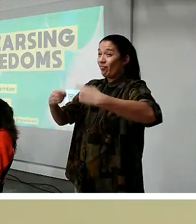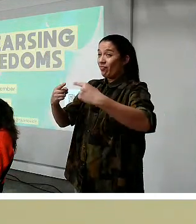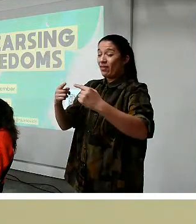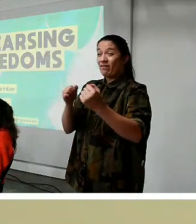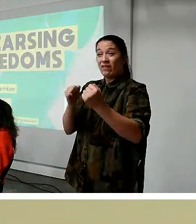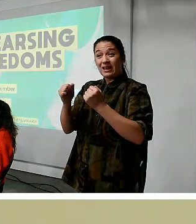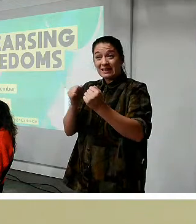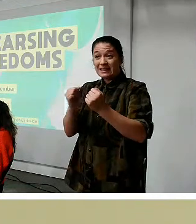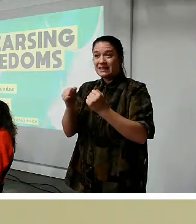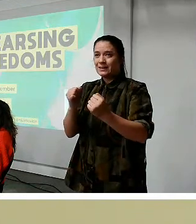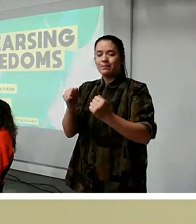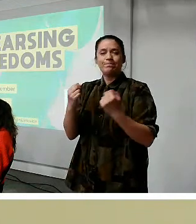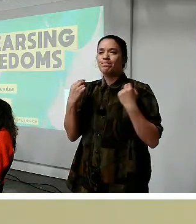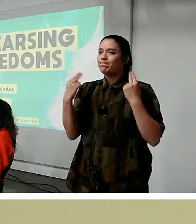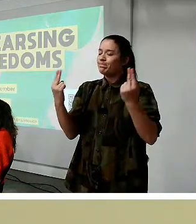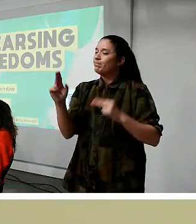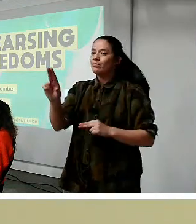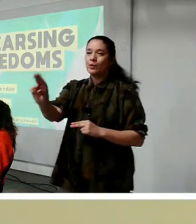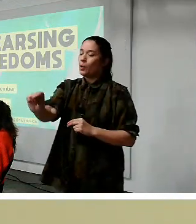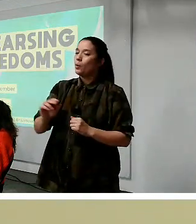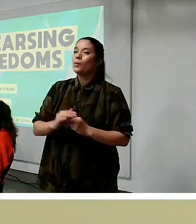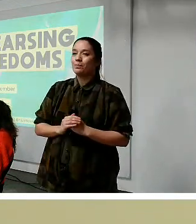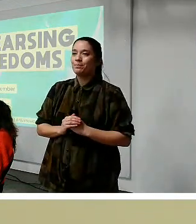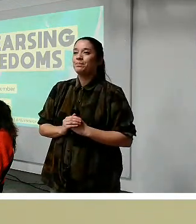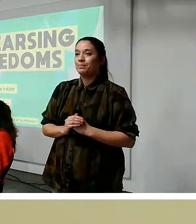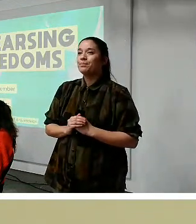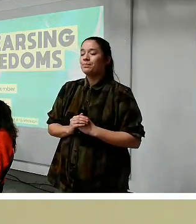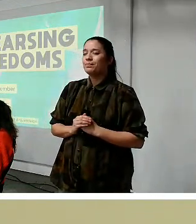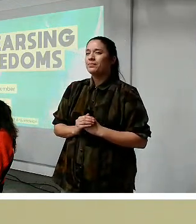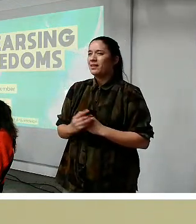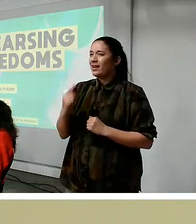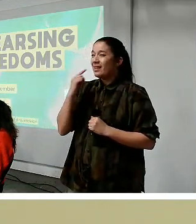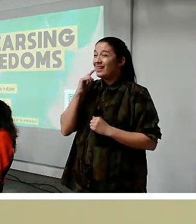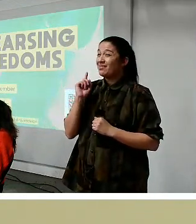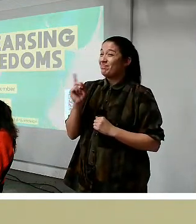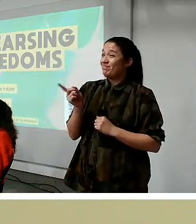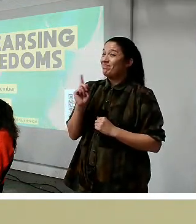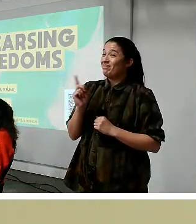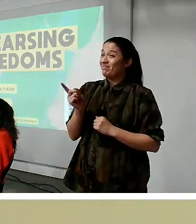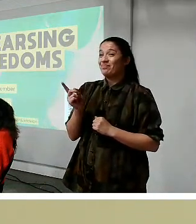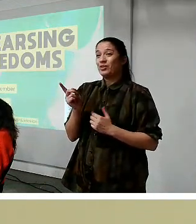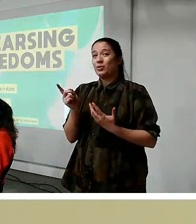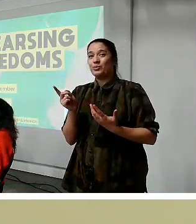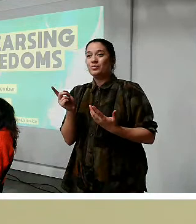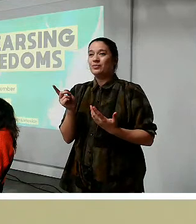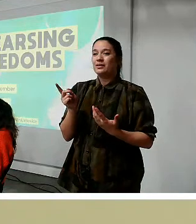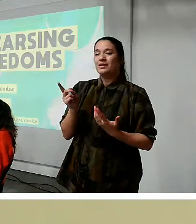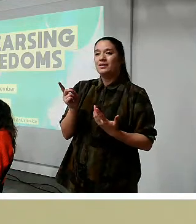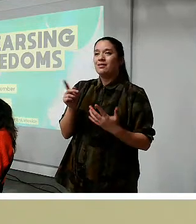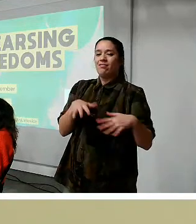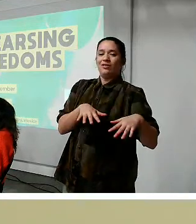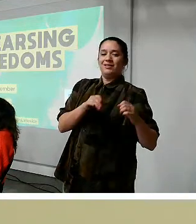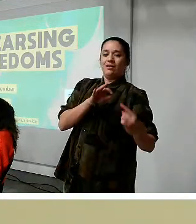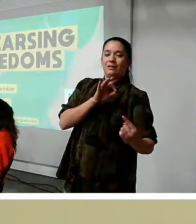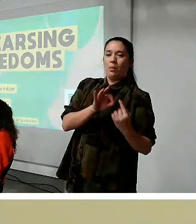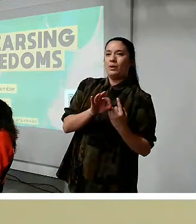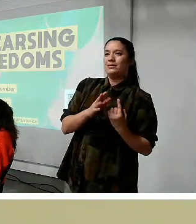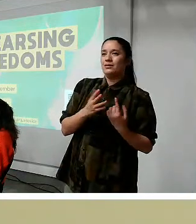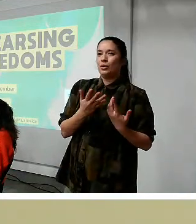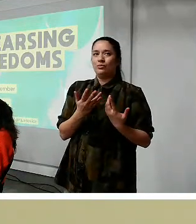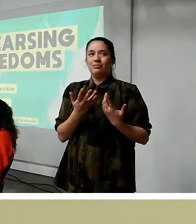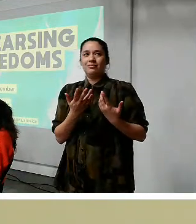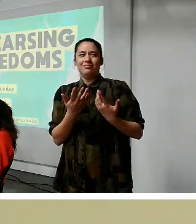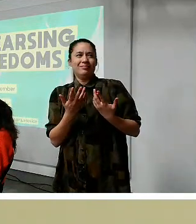really think that is possibly the starting point to the answer to your question, really. You know, how do we begin to